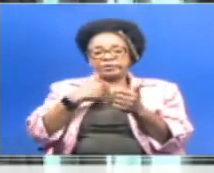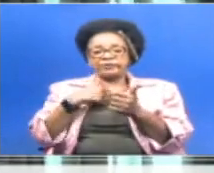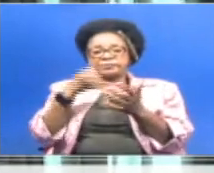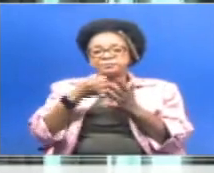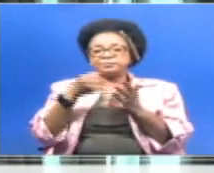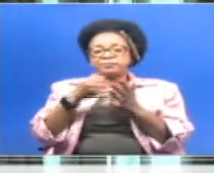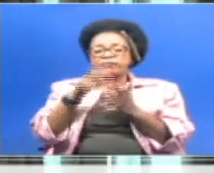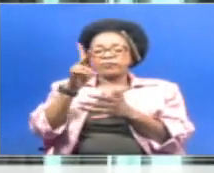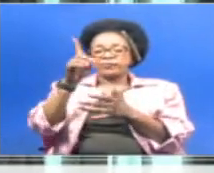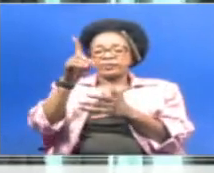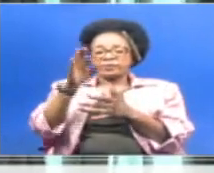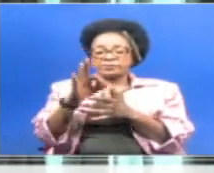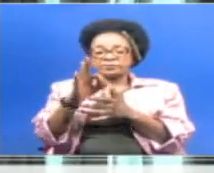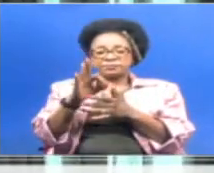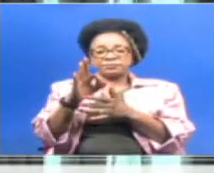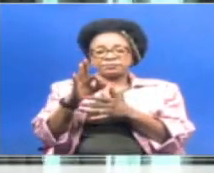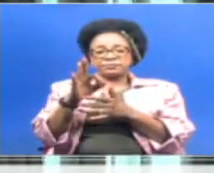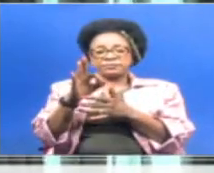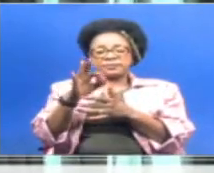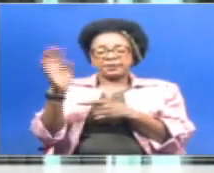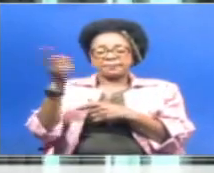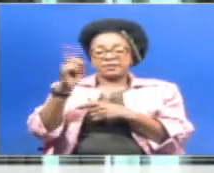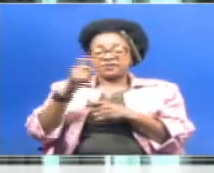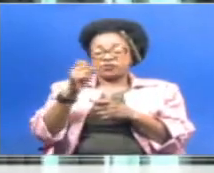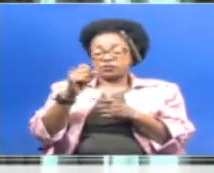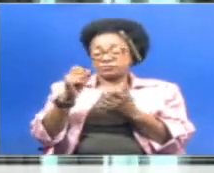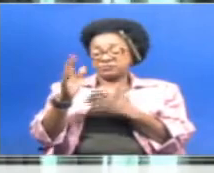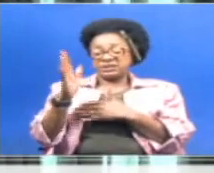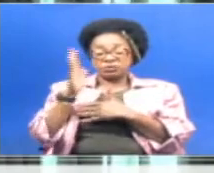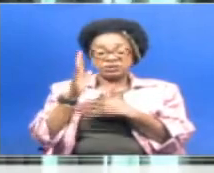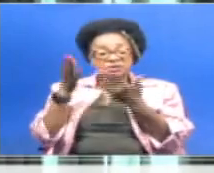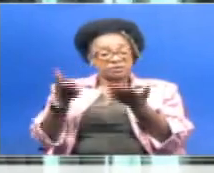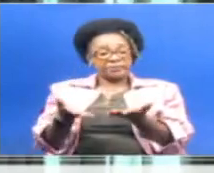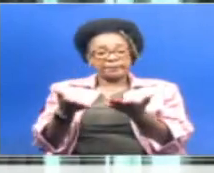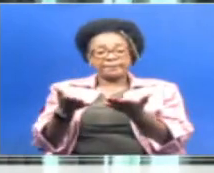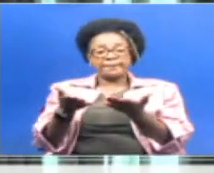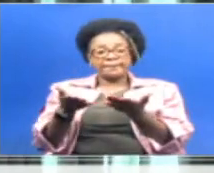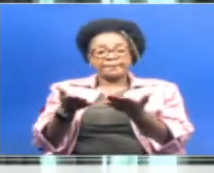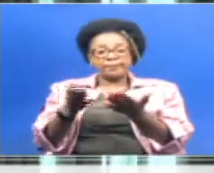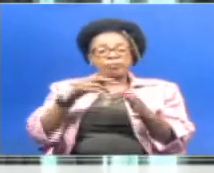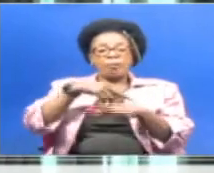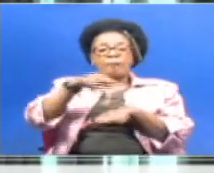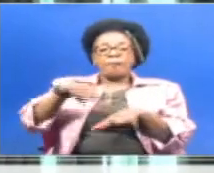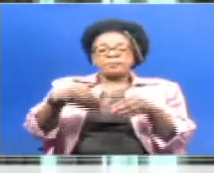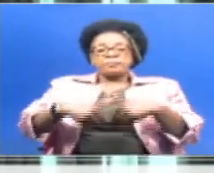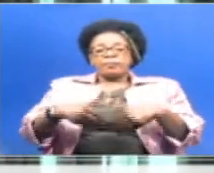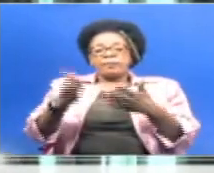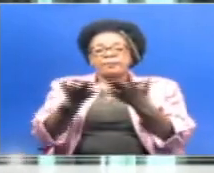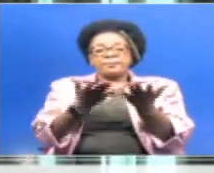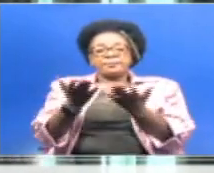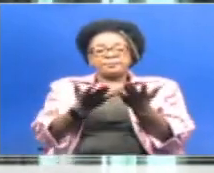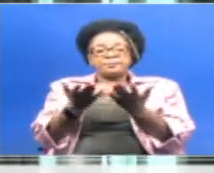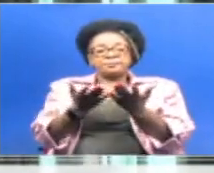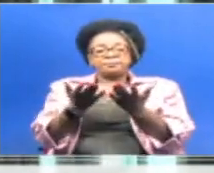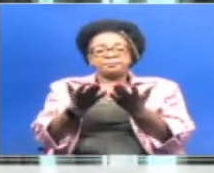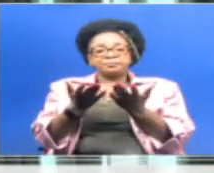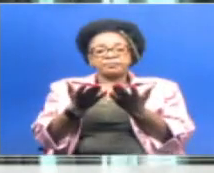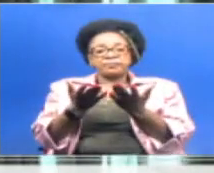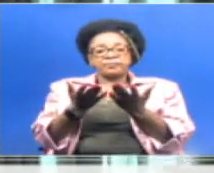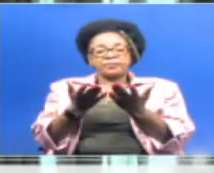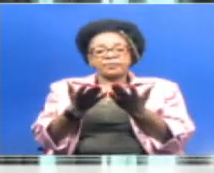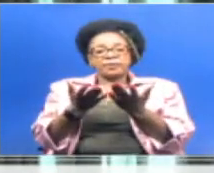Defense Forces. The Minister for Defense is here. The National Youth Service is a